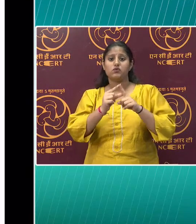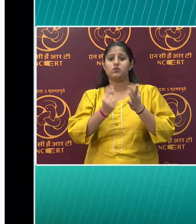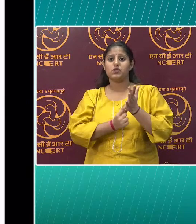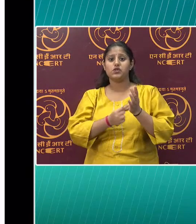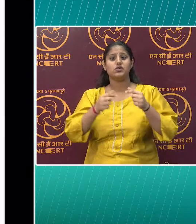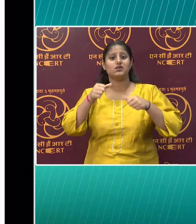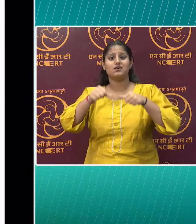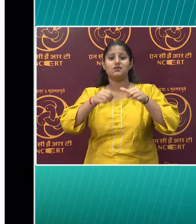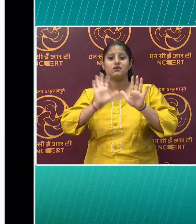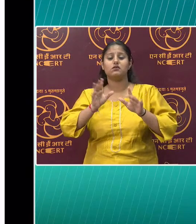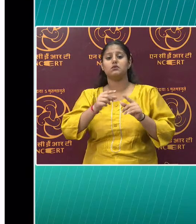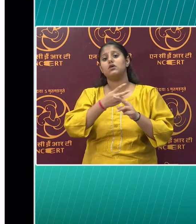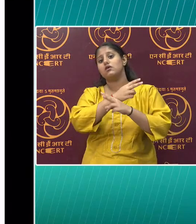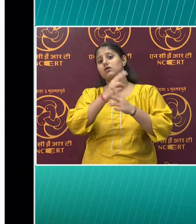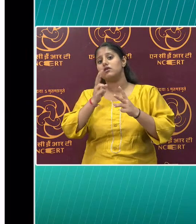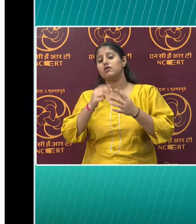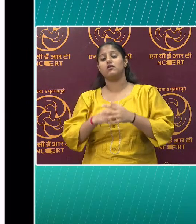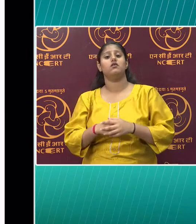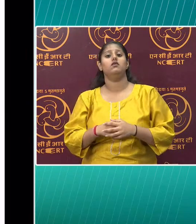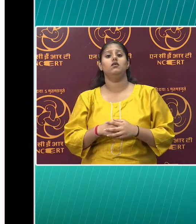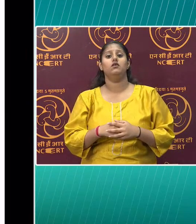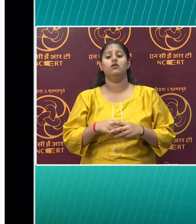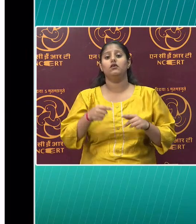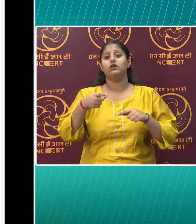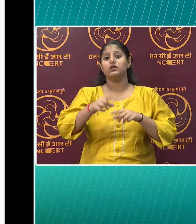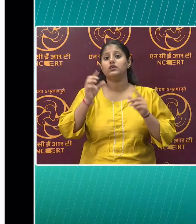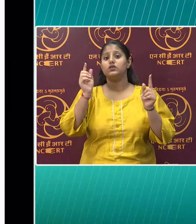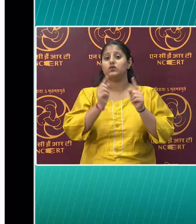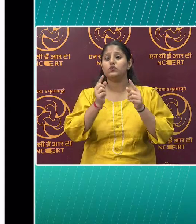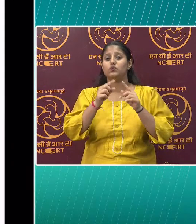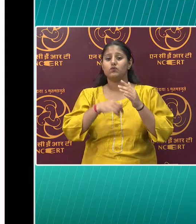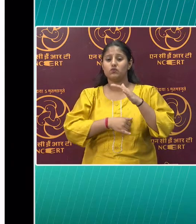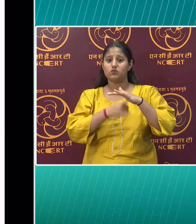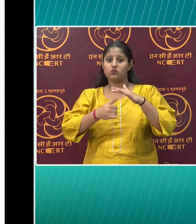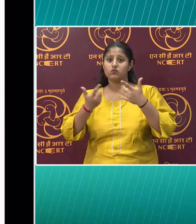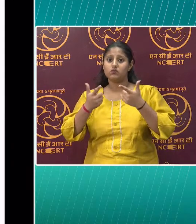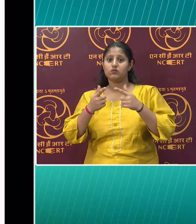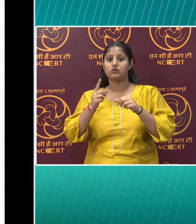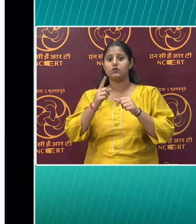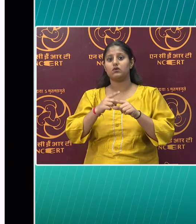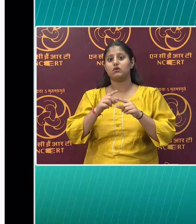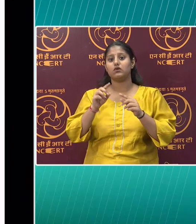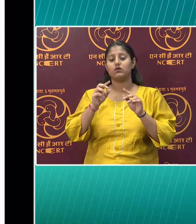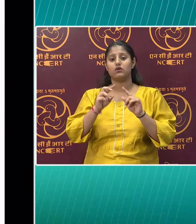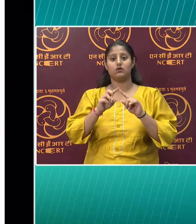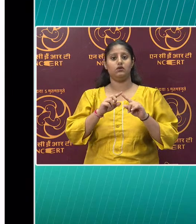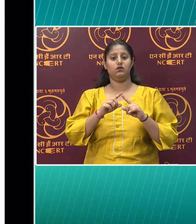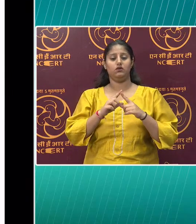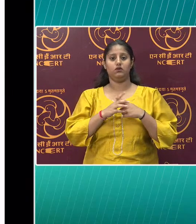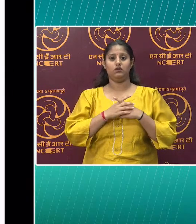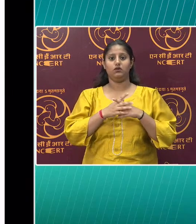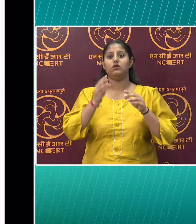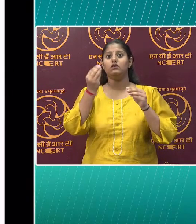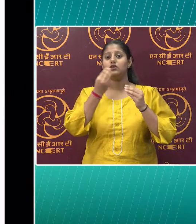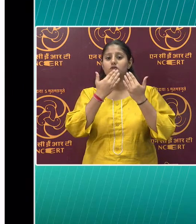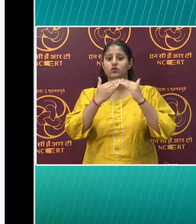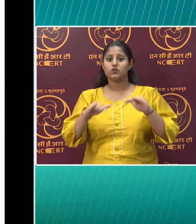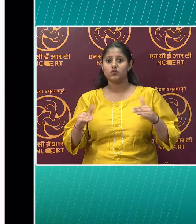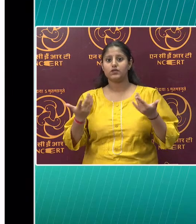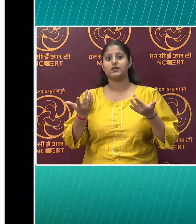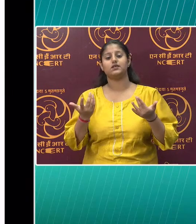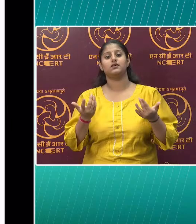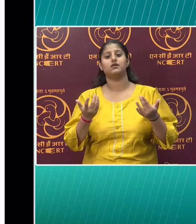work. So it will lead to a smooth transition from the education to the world of work. So students will be able